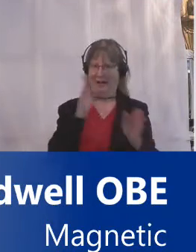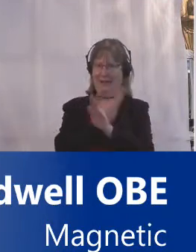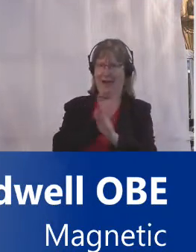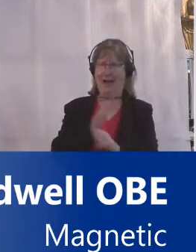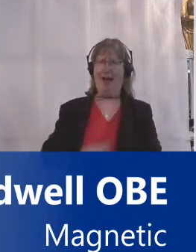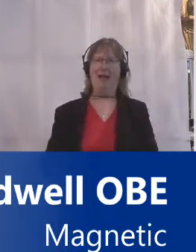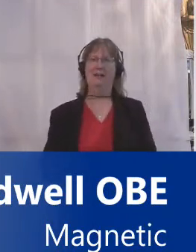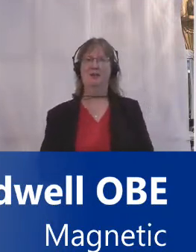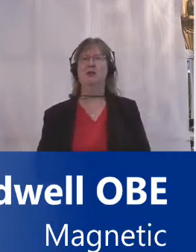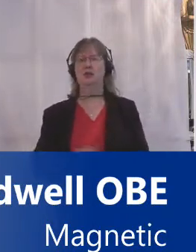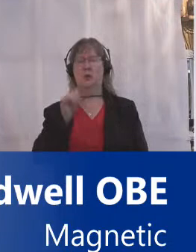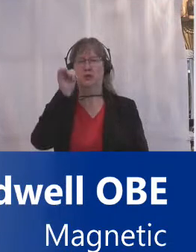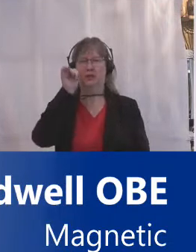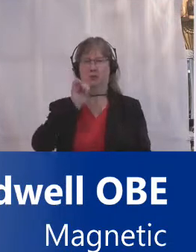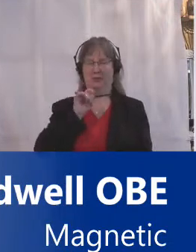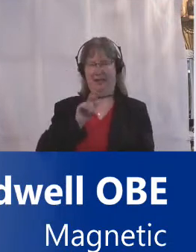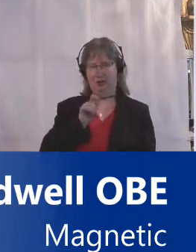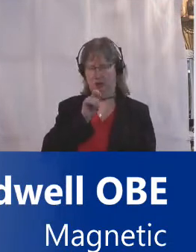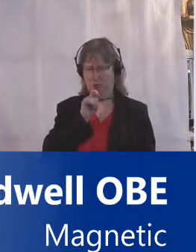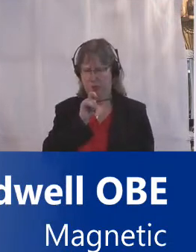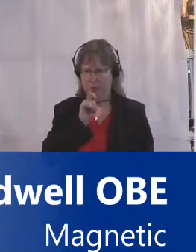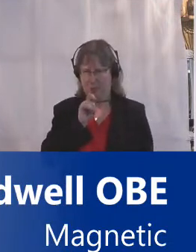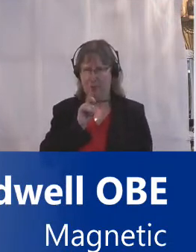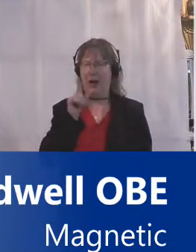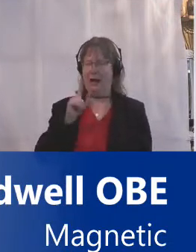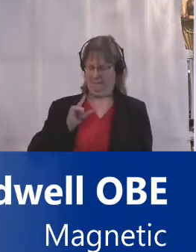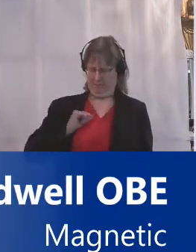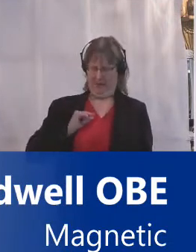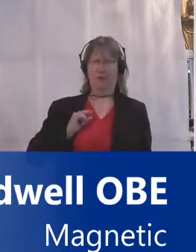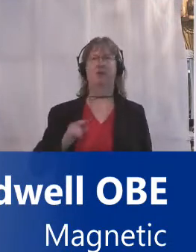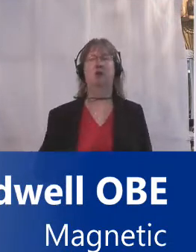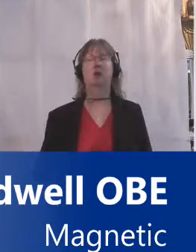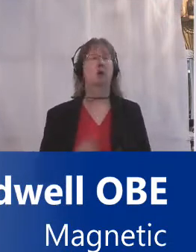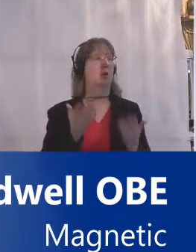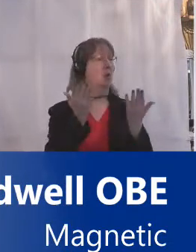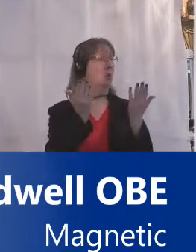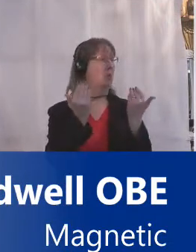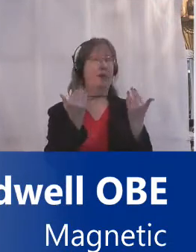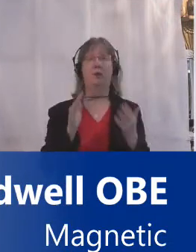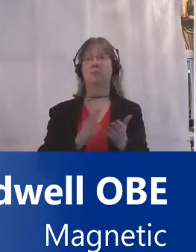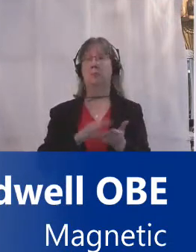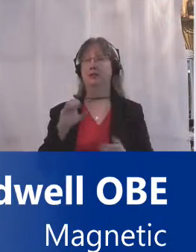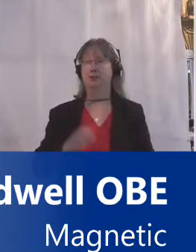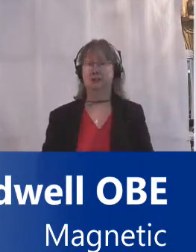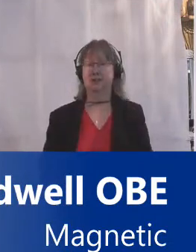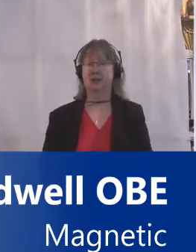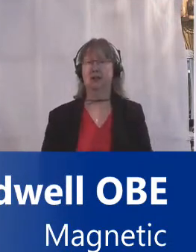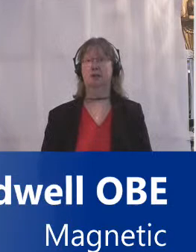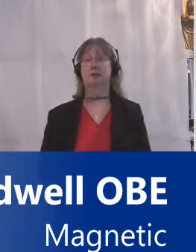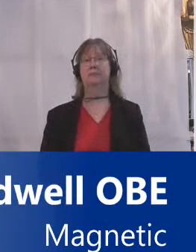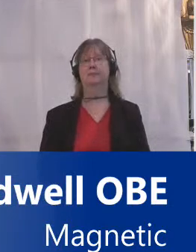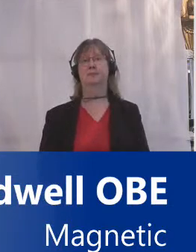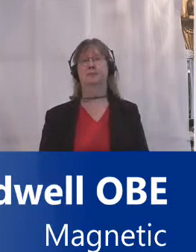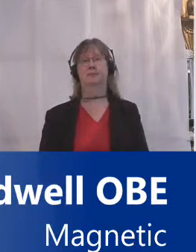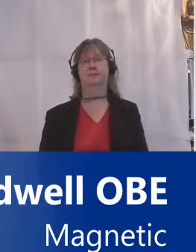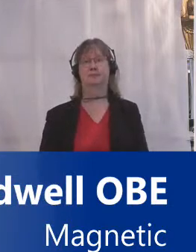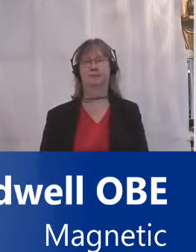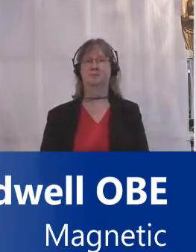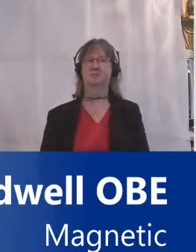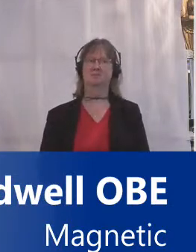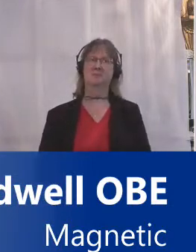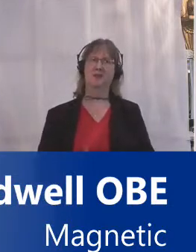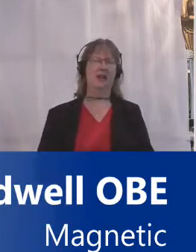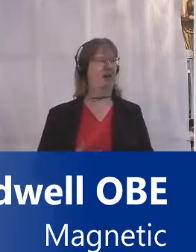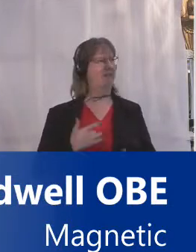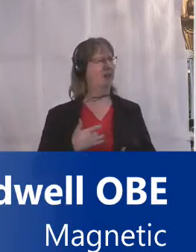mic'd, I'll pretend I'm speaking into this one. So, morning and welcome to Manchester. As somebody who seems to have